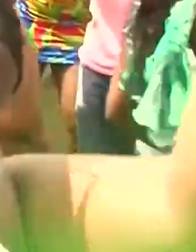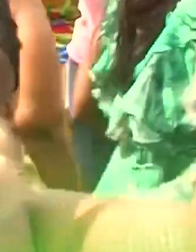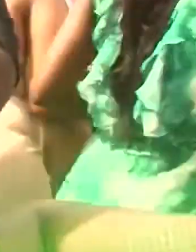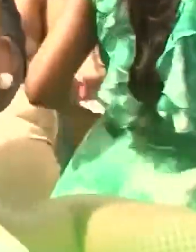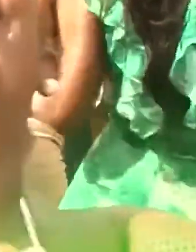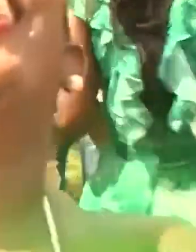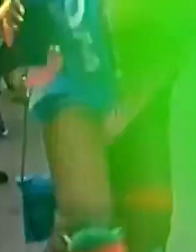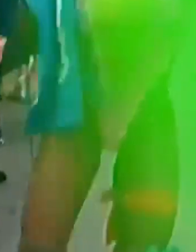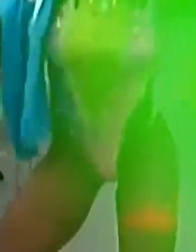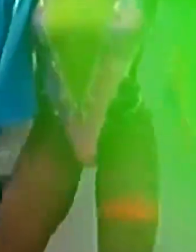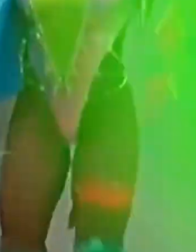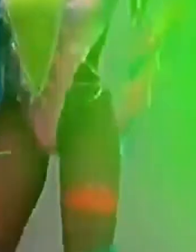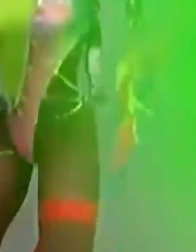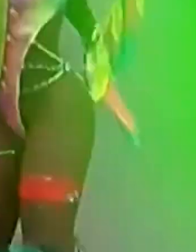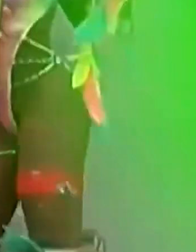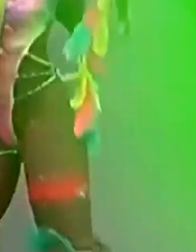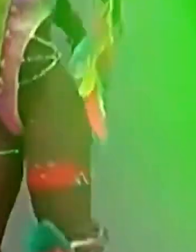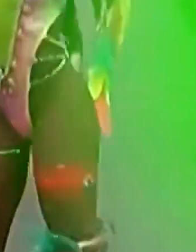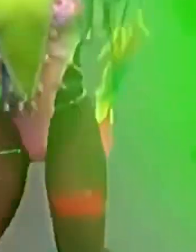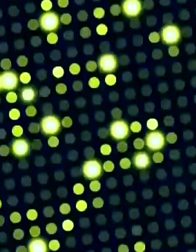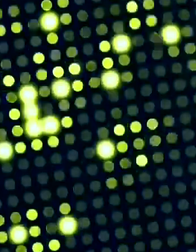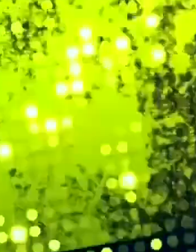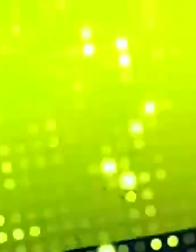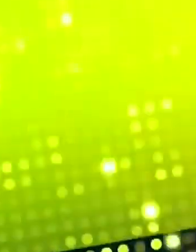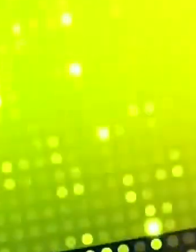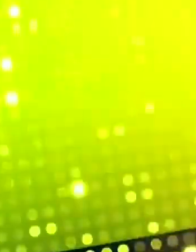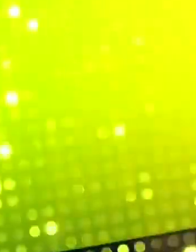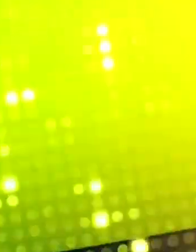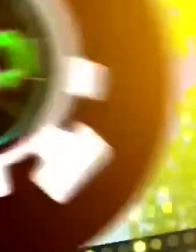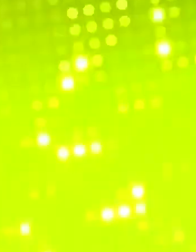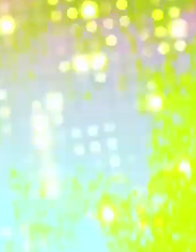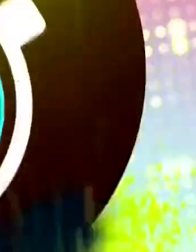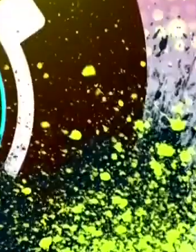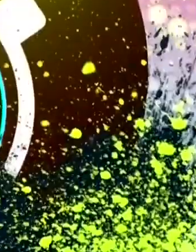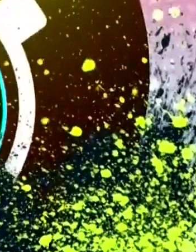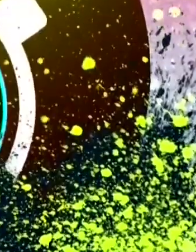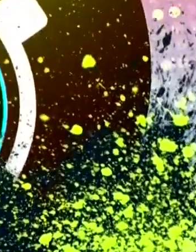For all the girls in the gym right now. Keep grinding. Keep grinding.